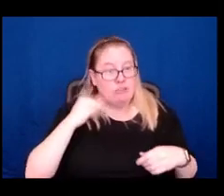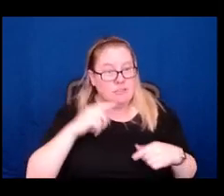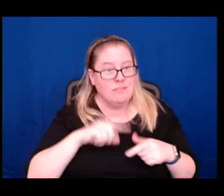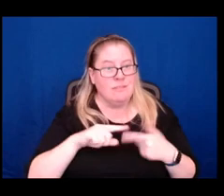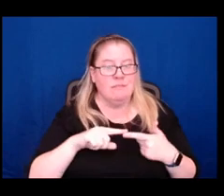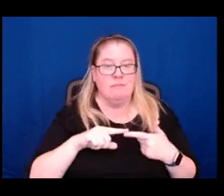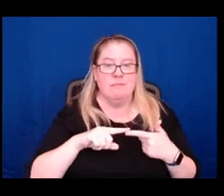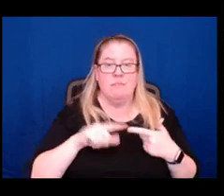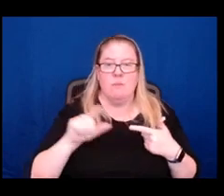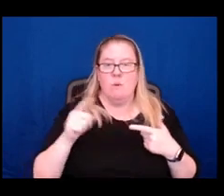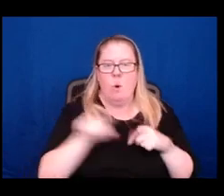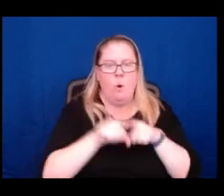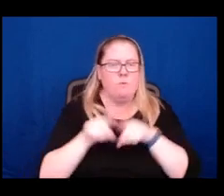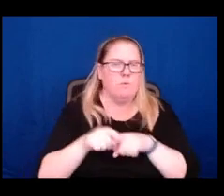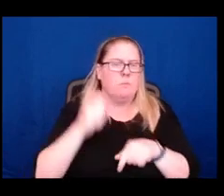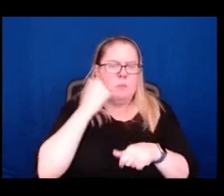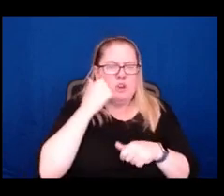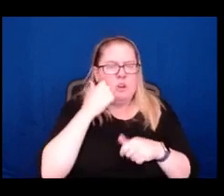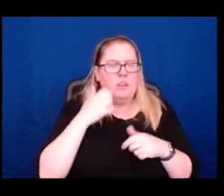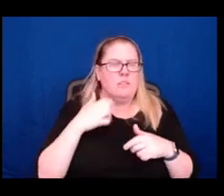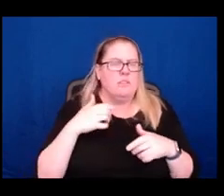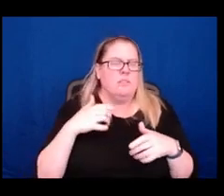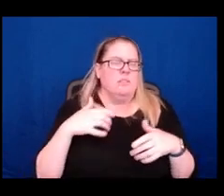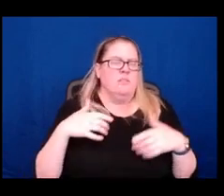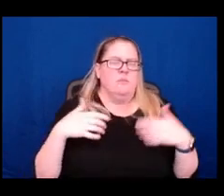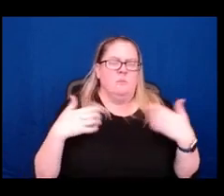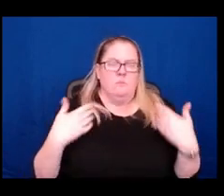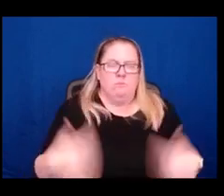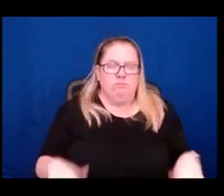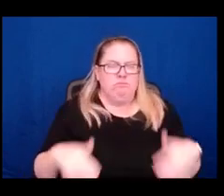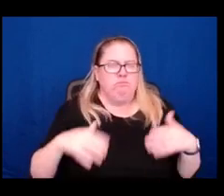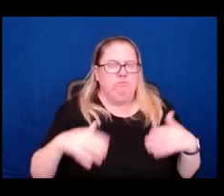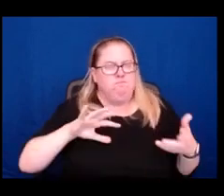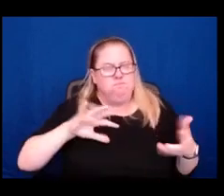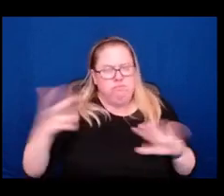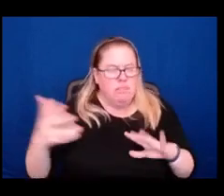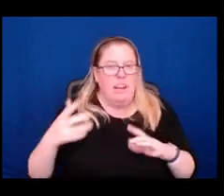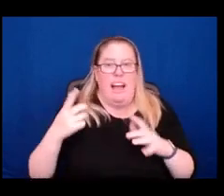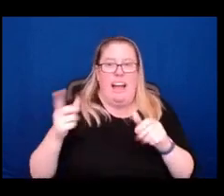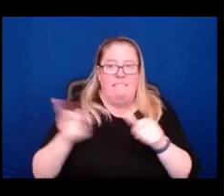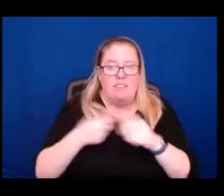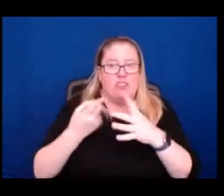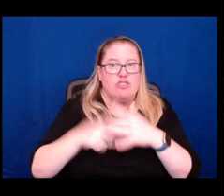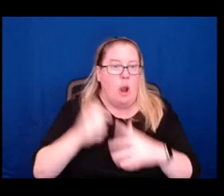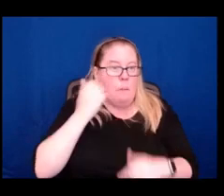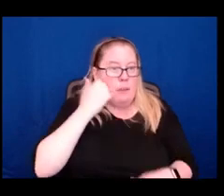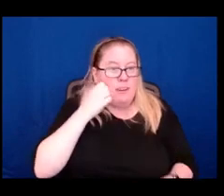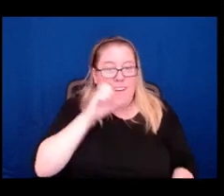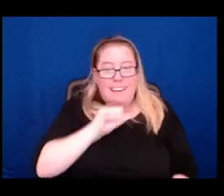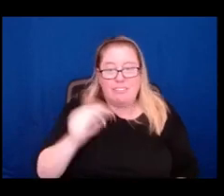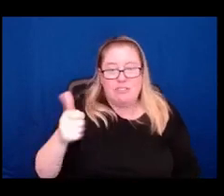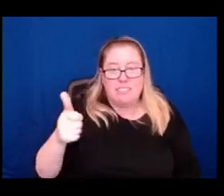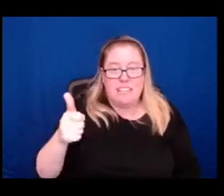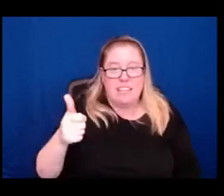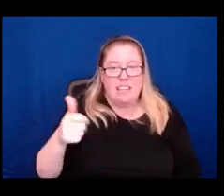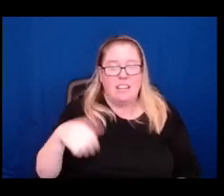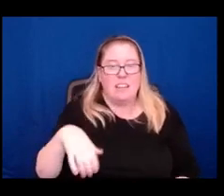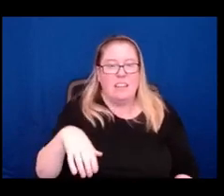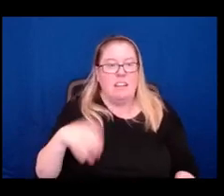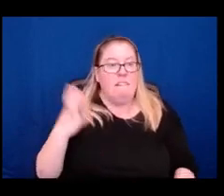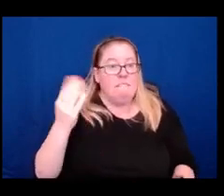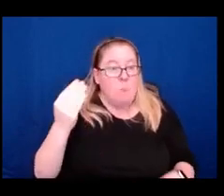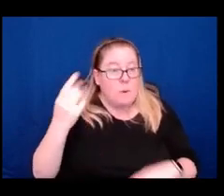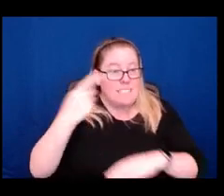I also always had debilitating menstrual cycles from when I first began menstruating at the age of 10. They were always